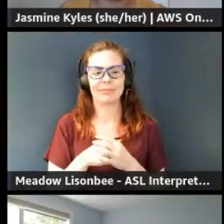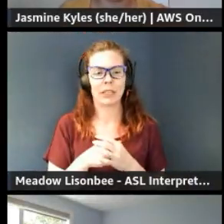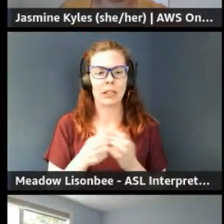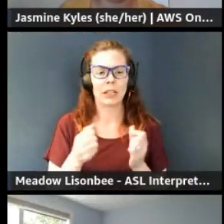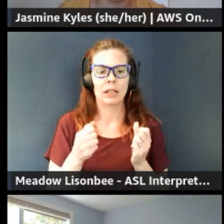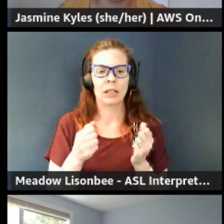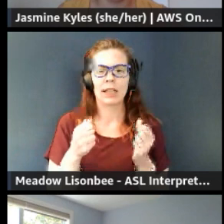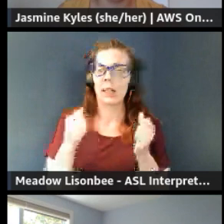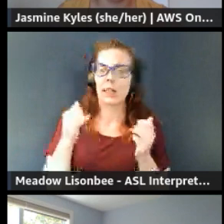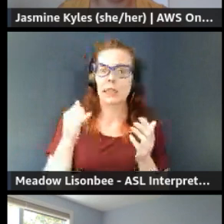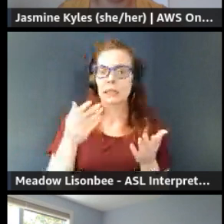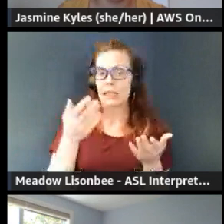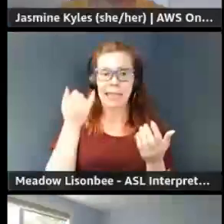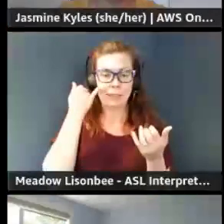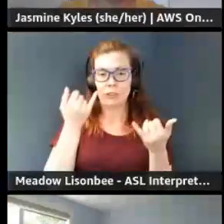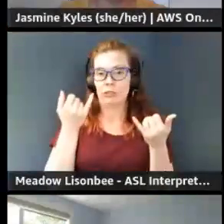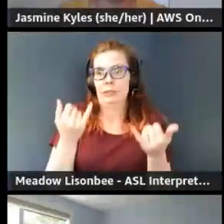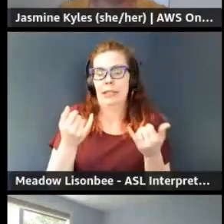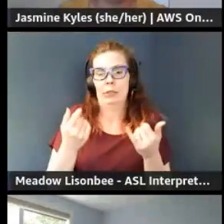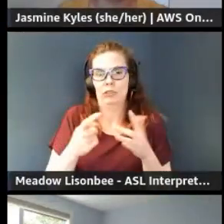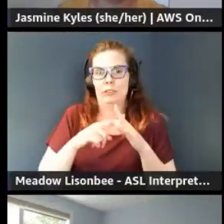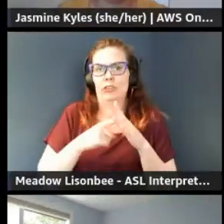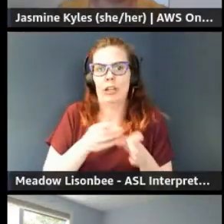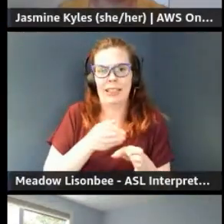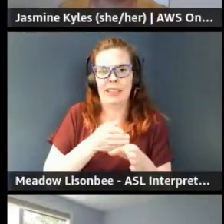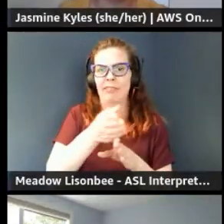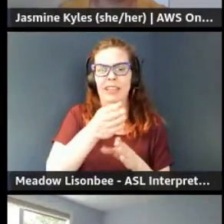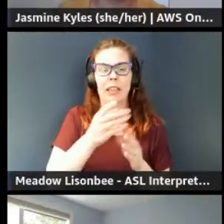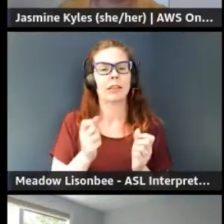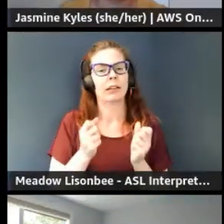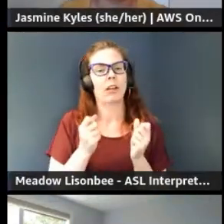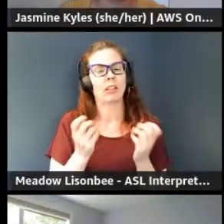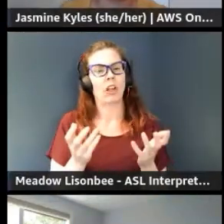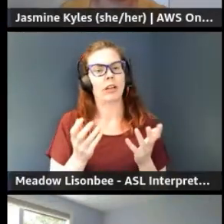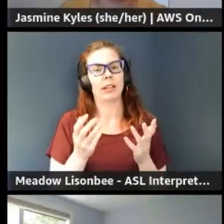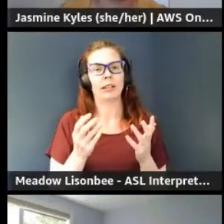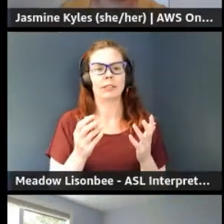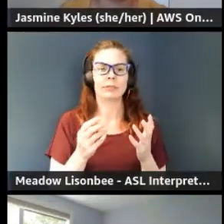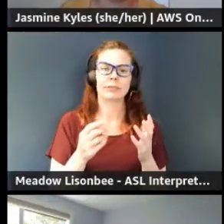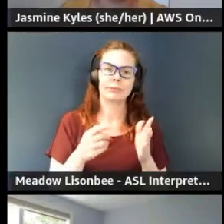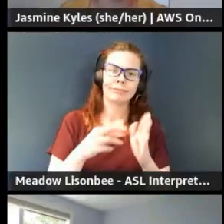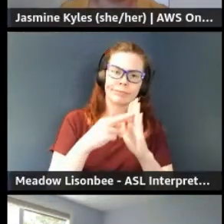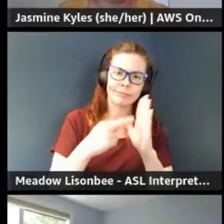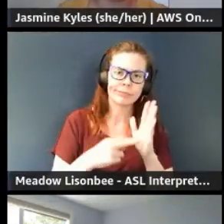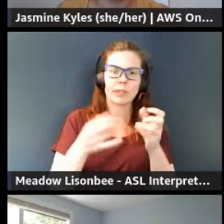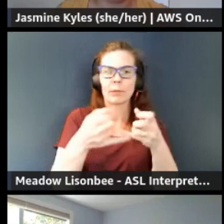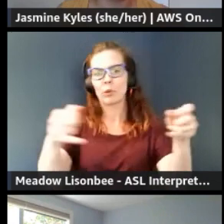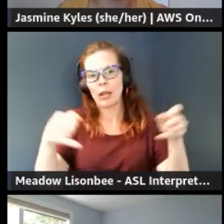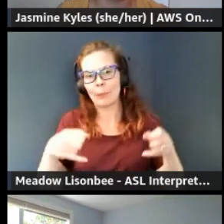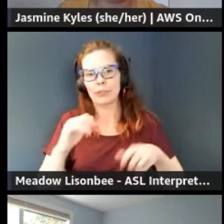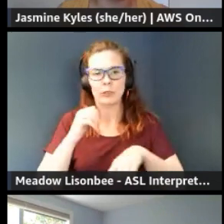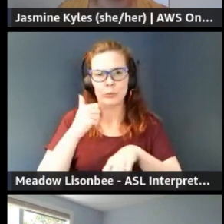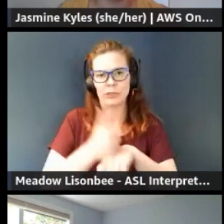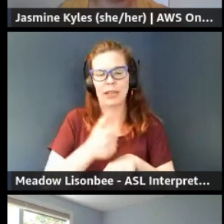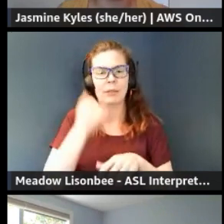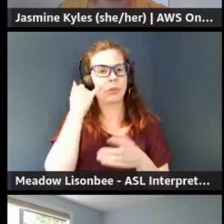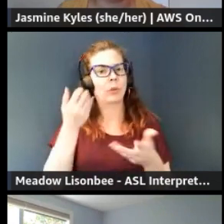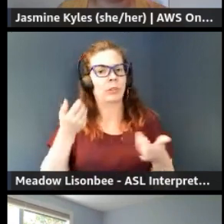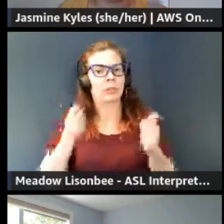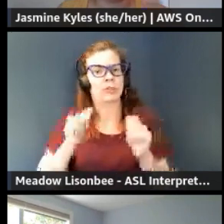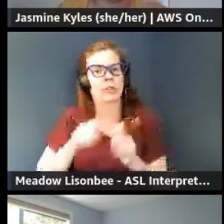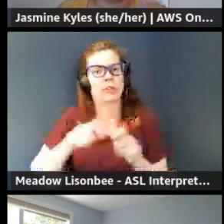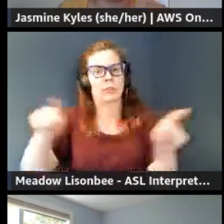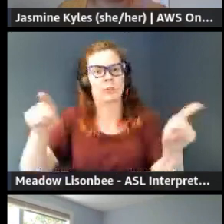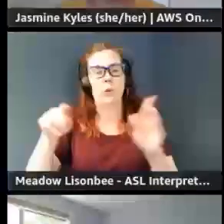if you're just now getting into this field, there are a lot of parameterizations that you need to set if you were to go and try to deploy